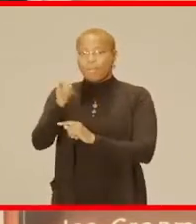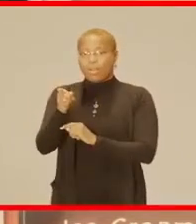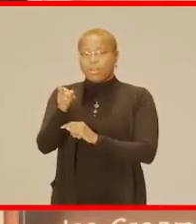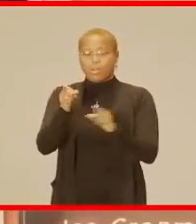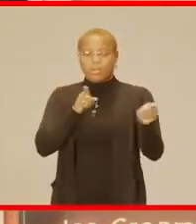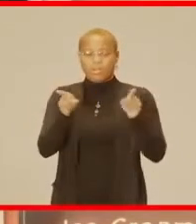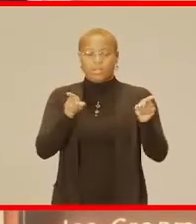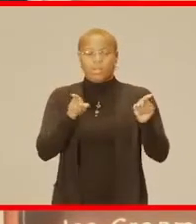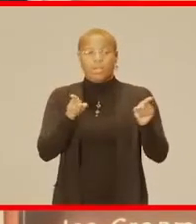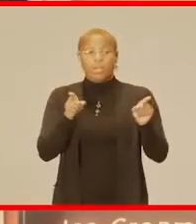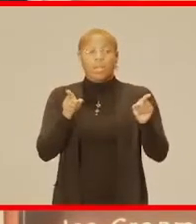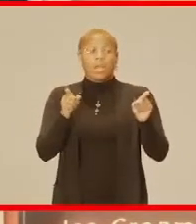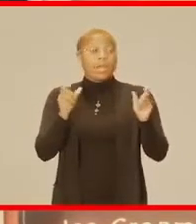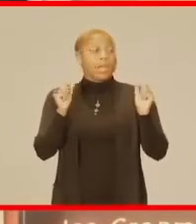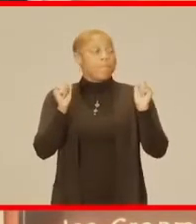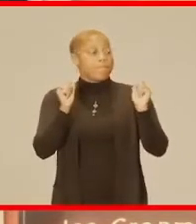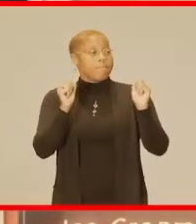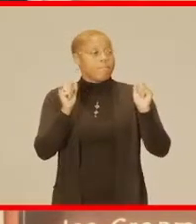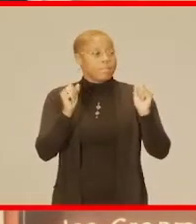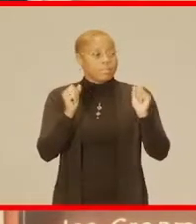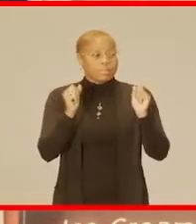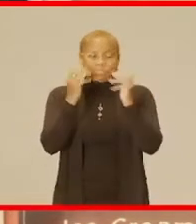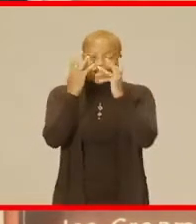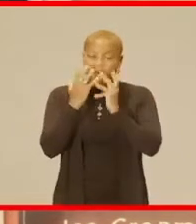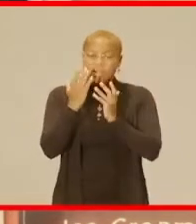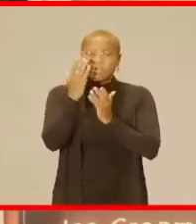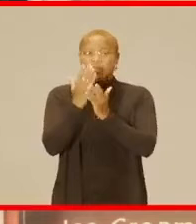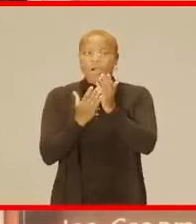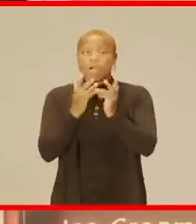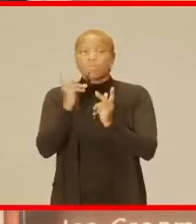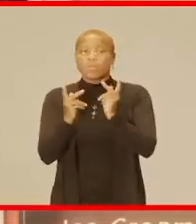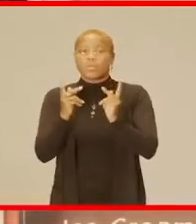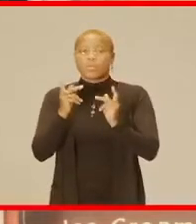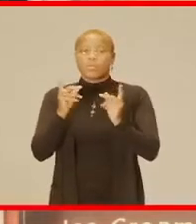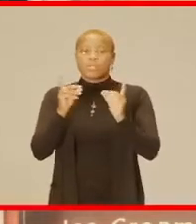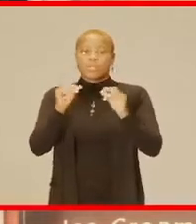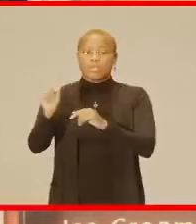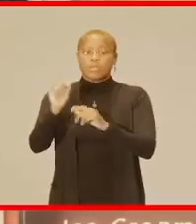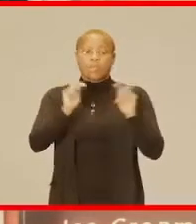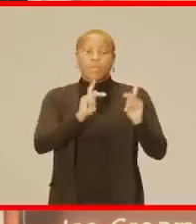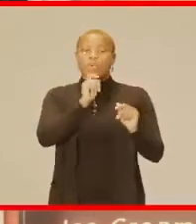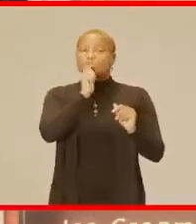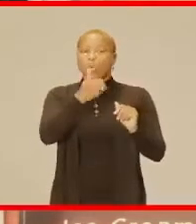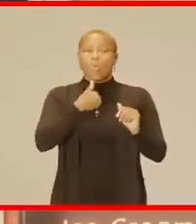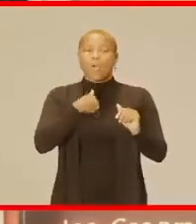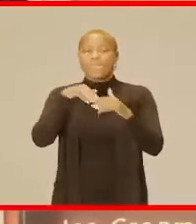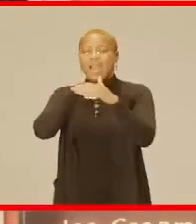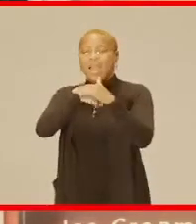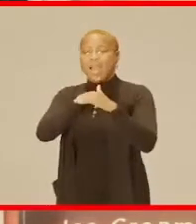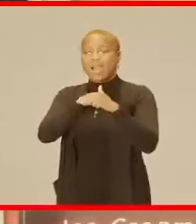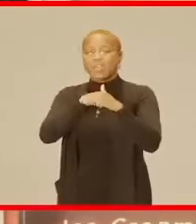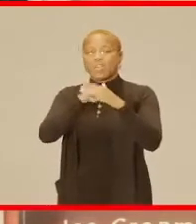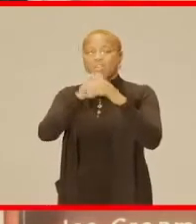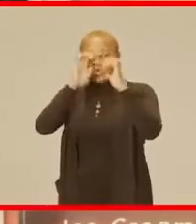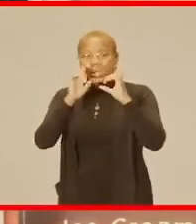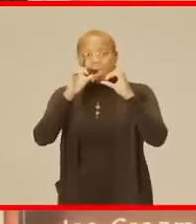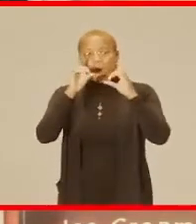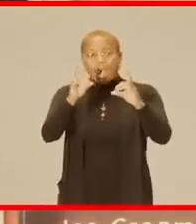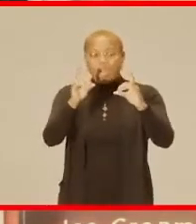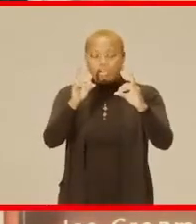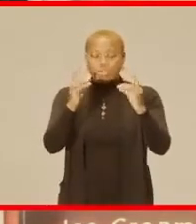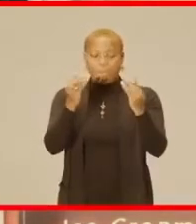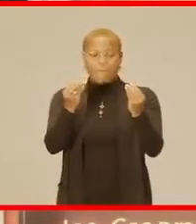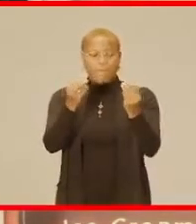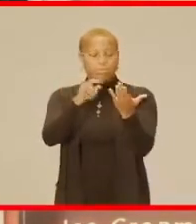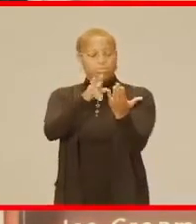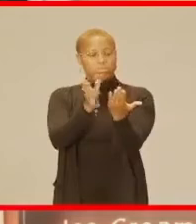And sadly, some people with disabilities don't always have access to educational